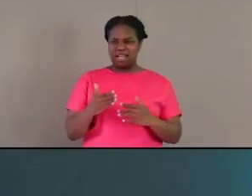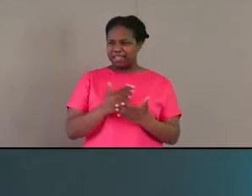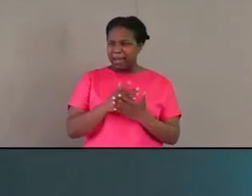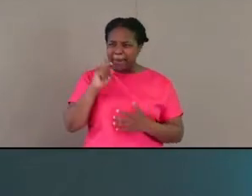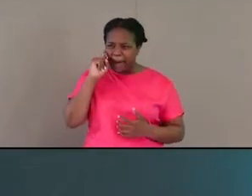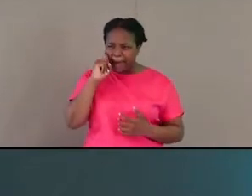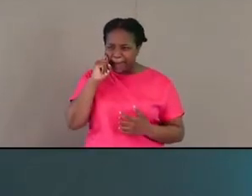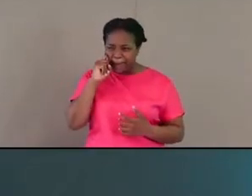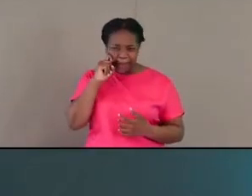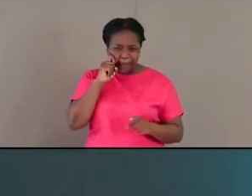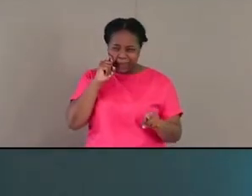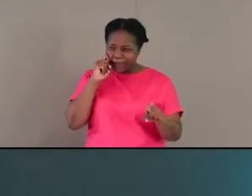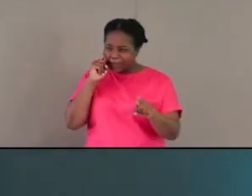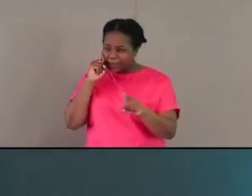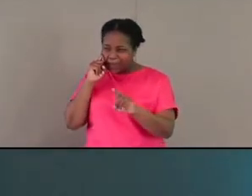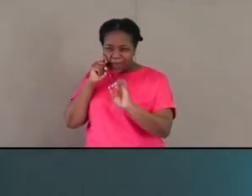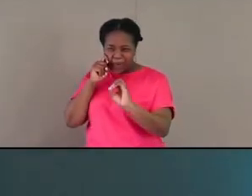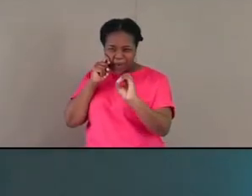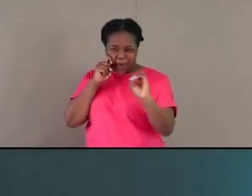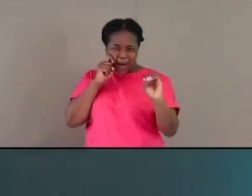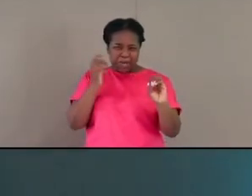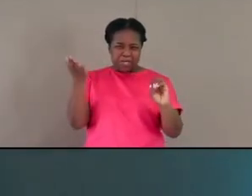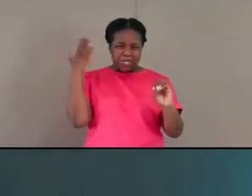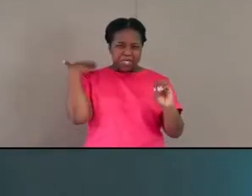the room as well, as a result.